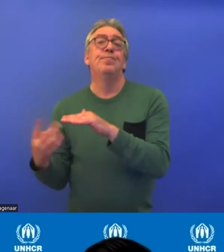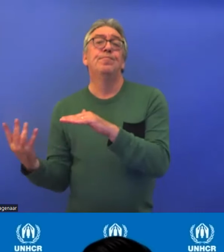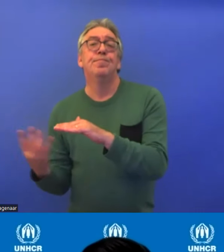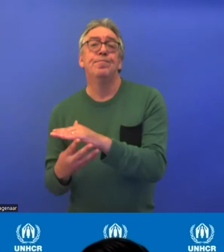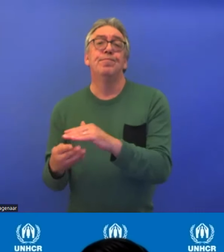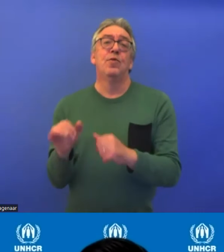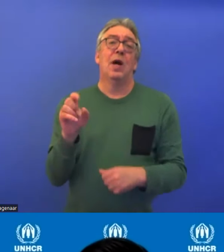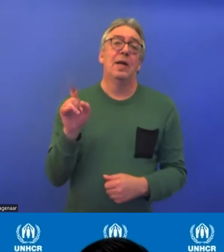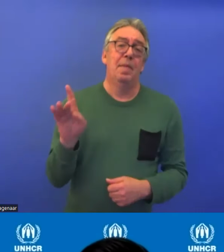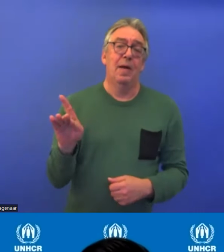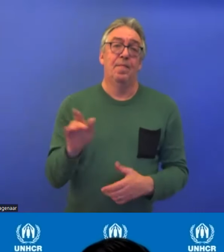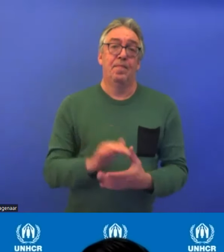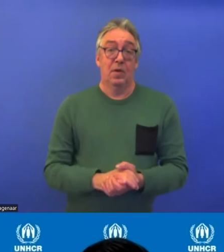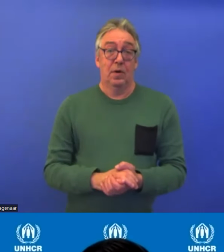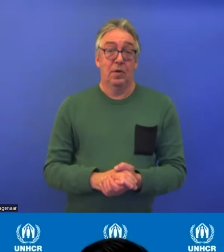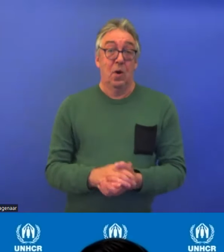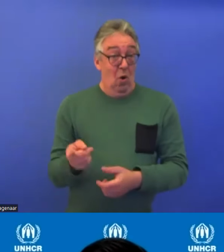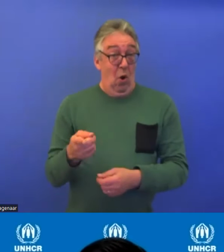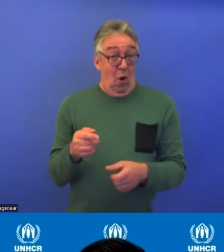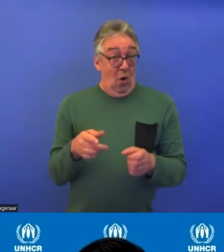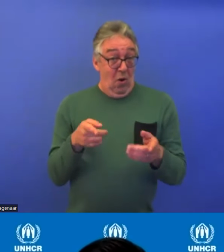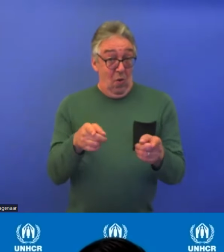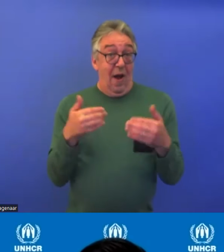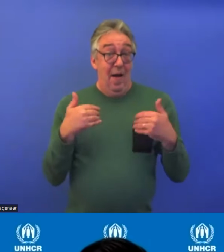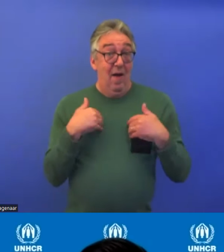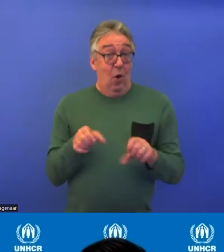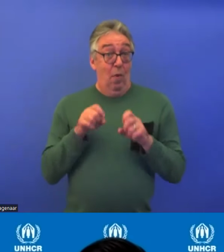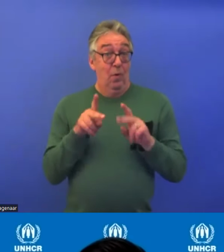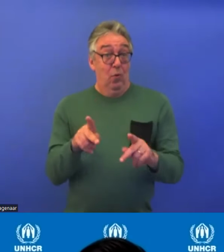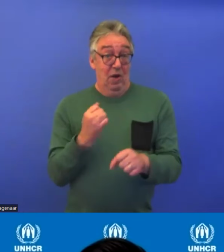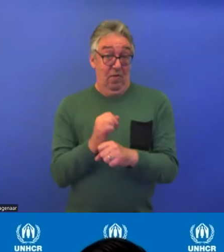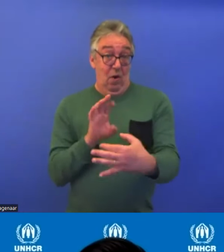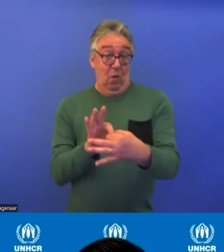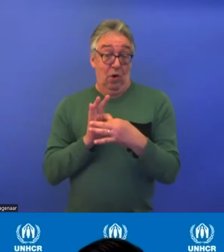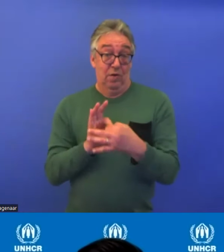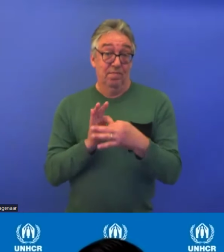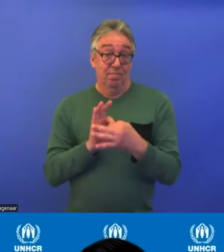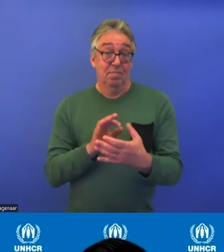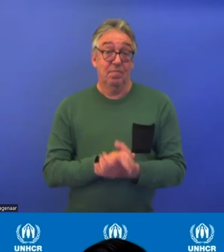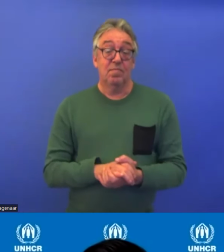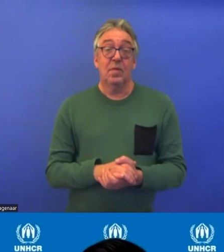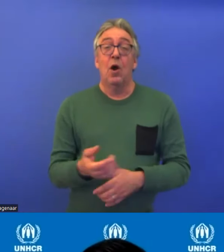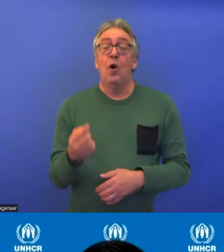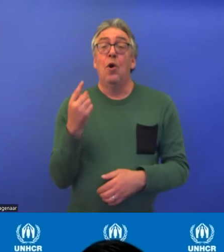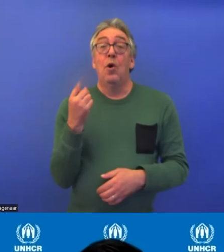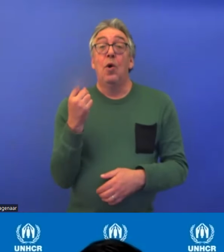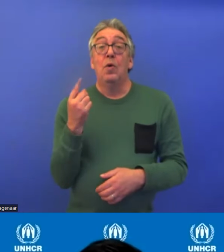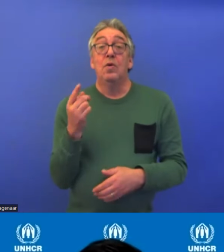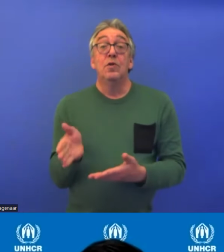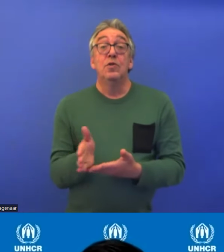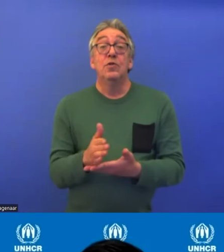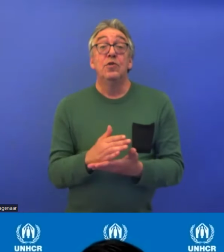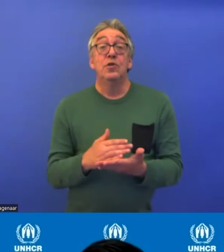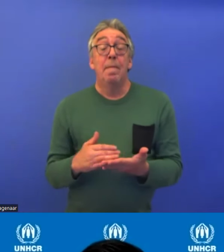to collaborate. There is, for example, interesting operational responses that we've seen